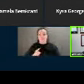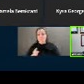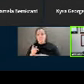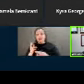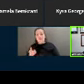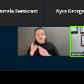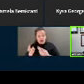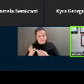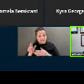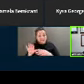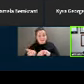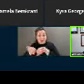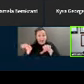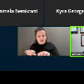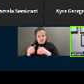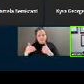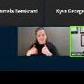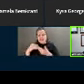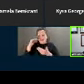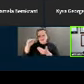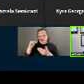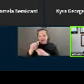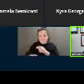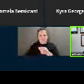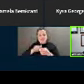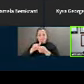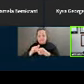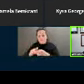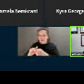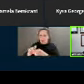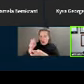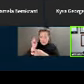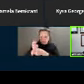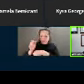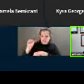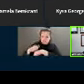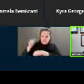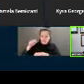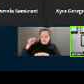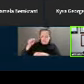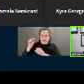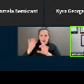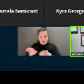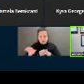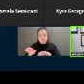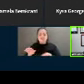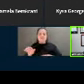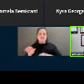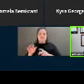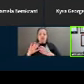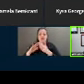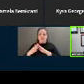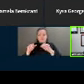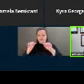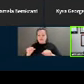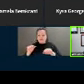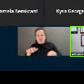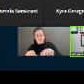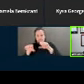section, a list of very specific tangible actions that individuals and communities can take to buy down